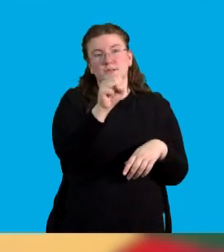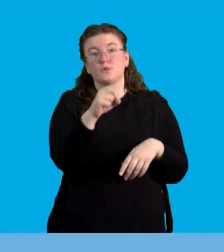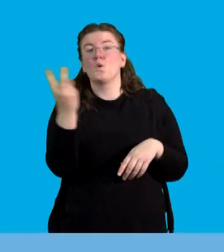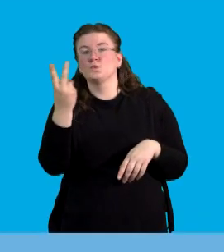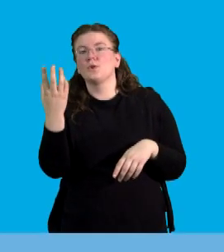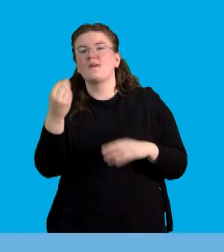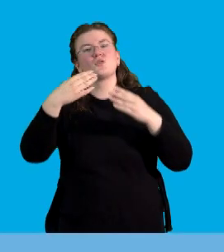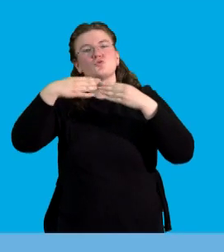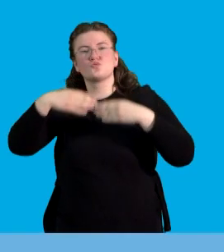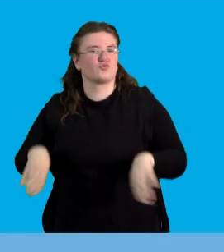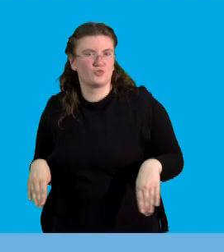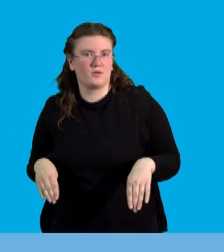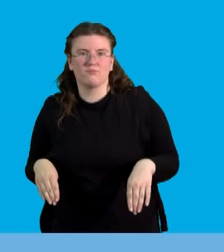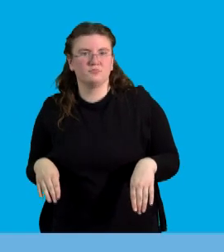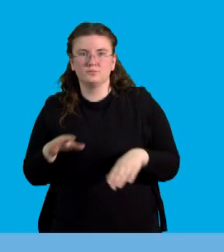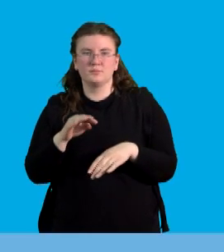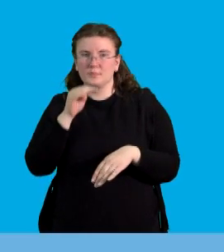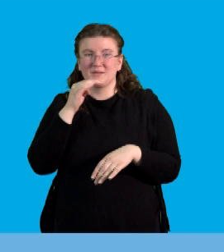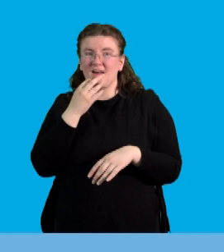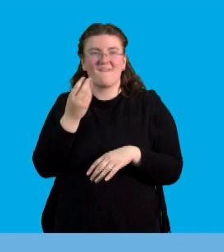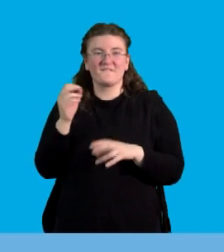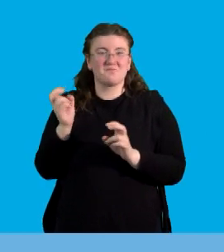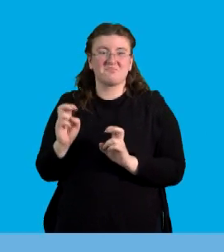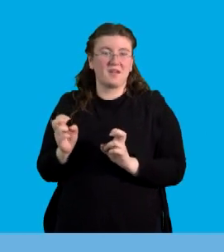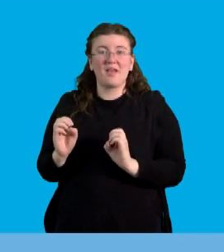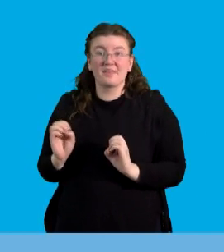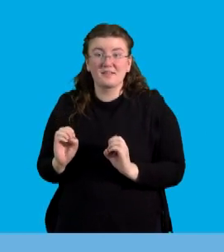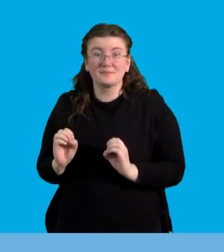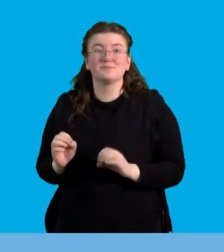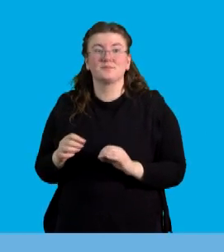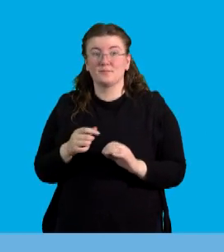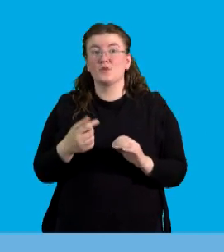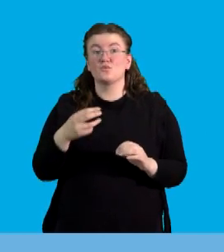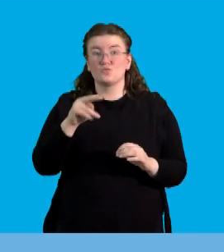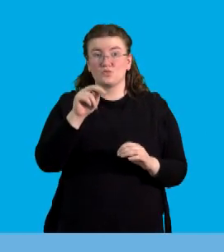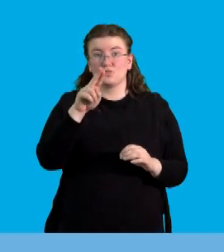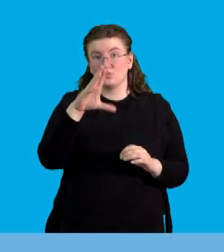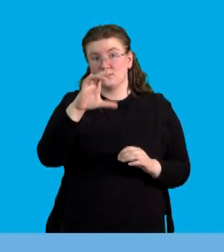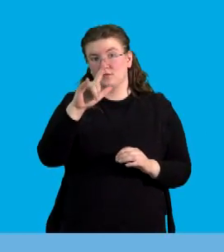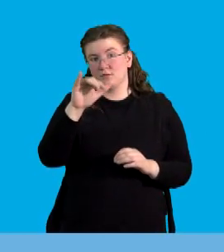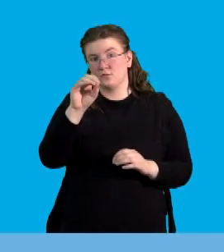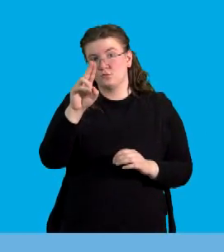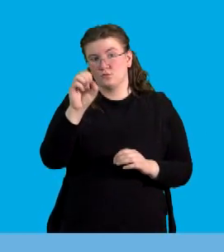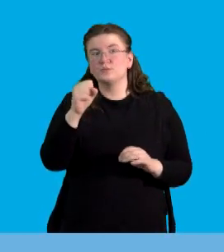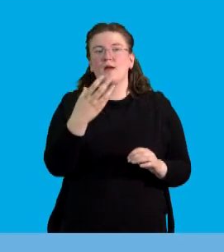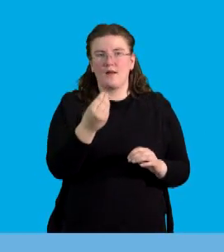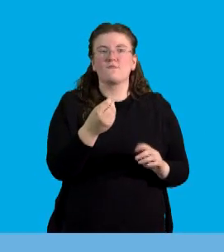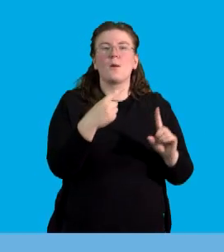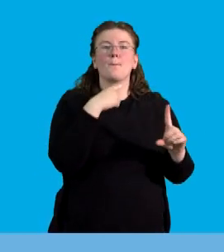that the nucleus is a positive nucleus, because we have positive substances there, or